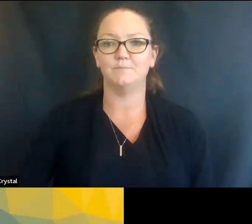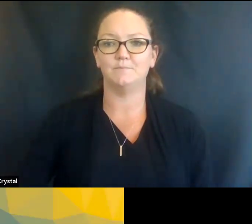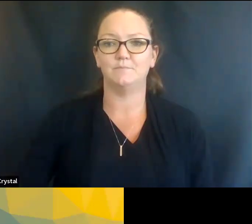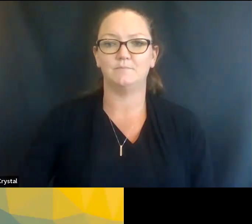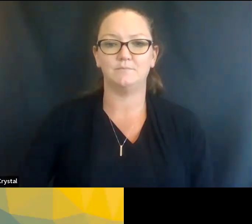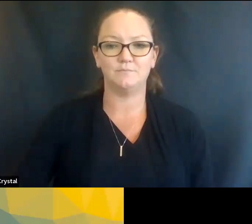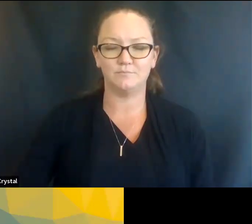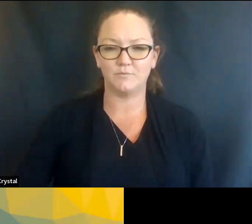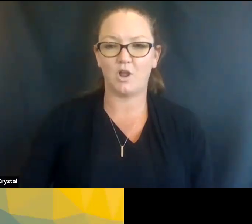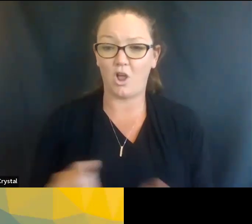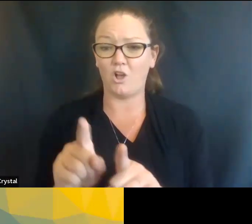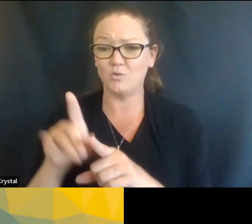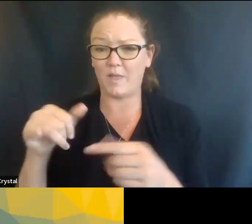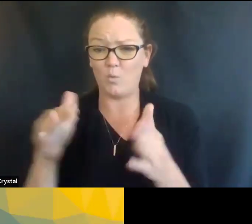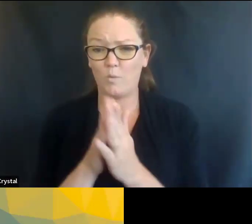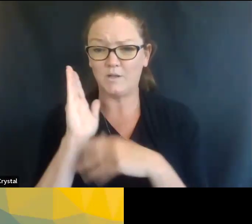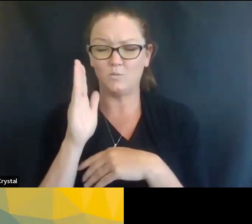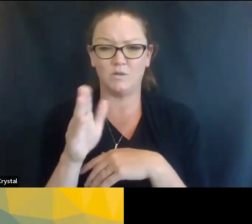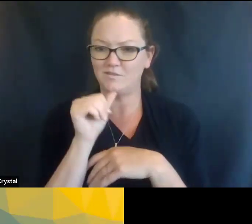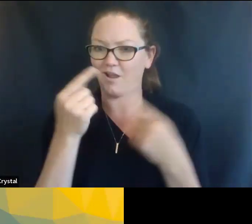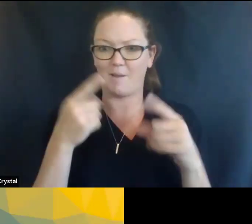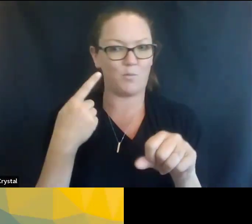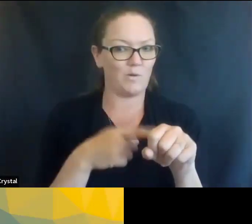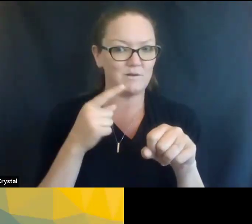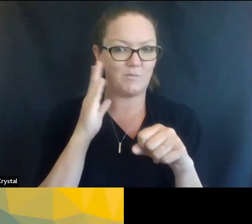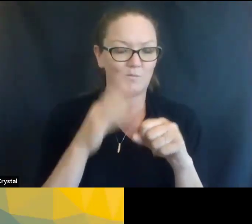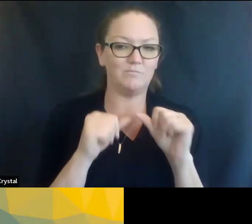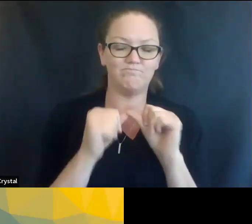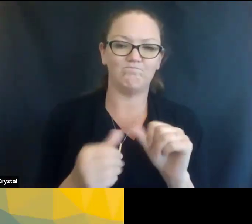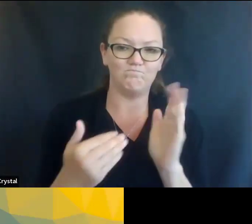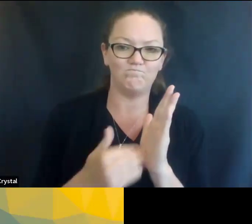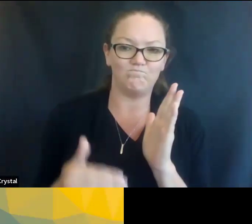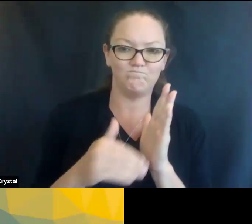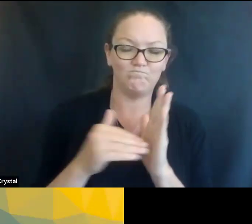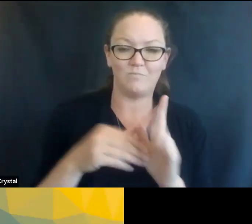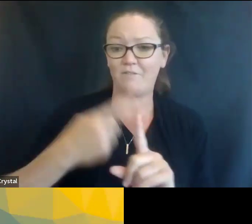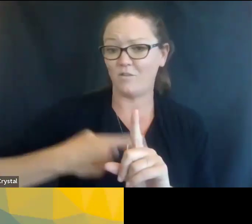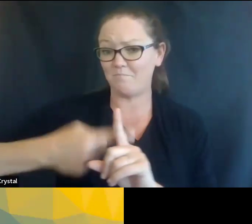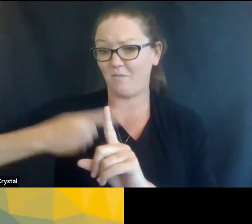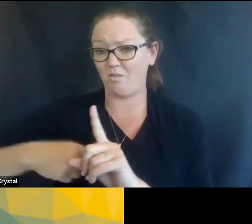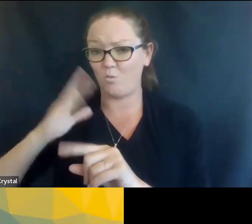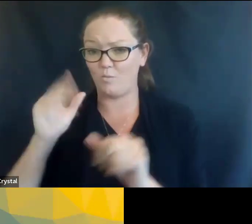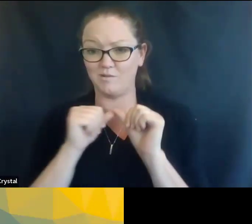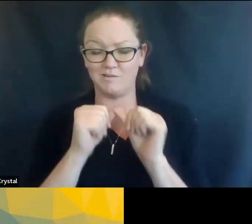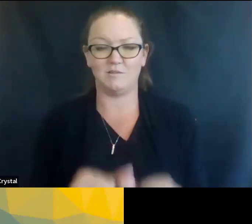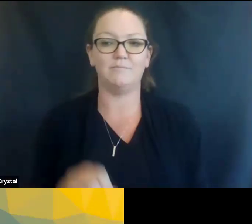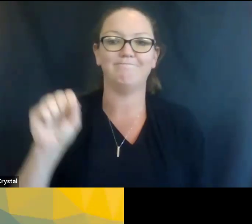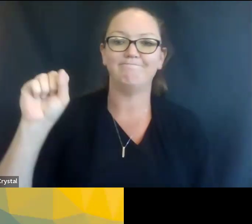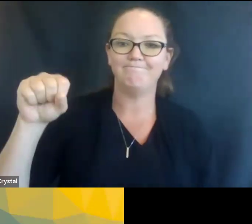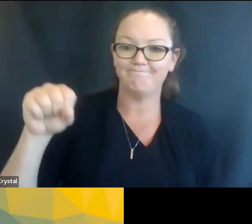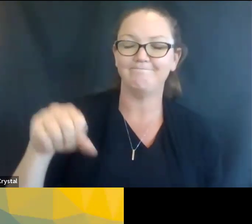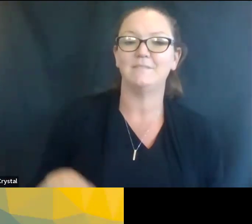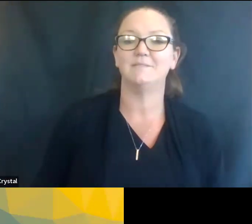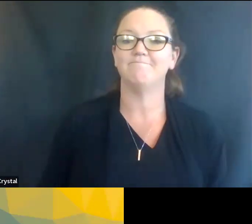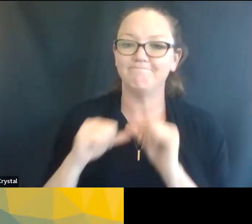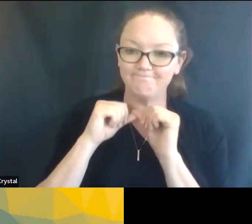once but multiple times. Is that what we heard, like on a monthly basis? That's right. On a rolling 45-day